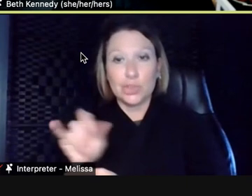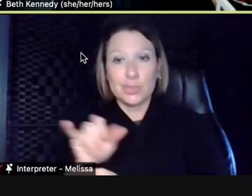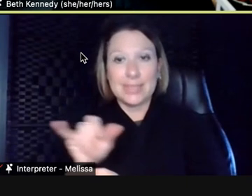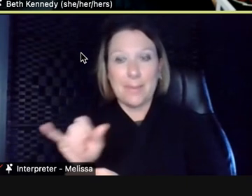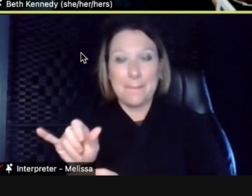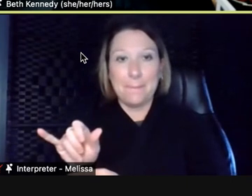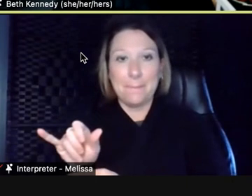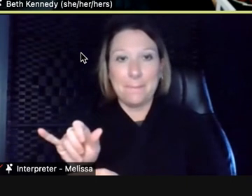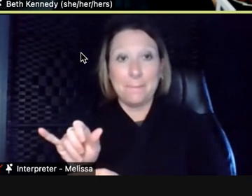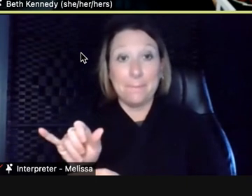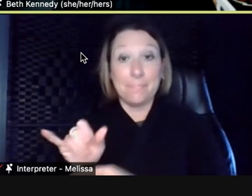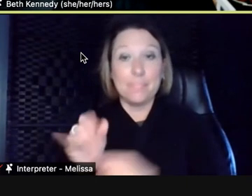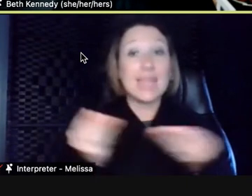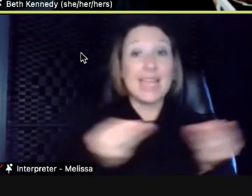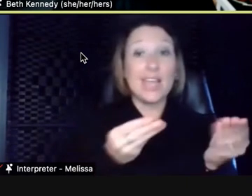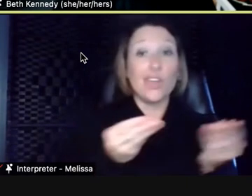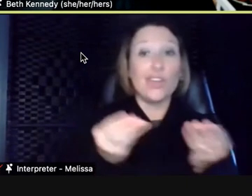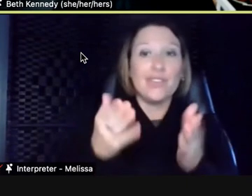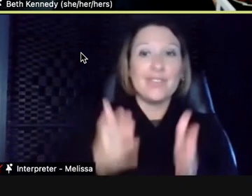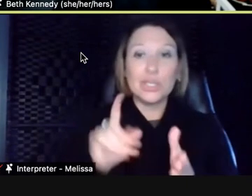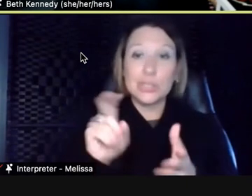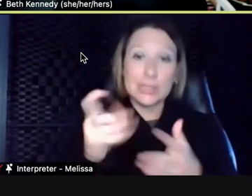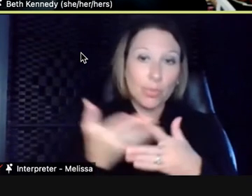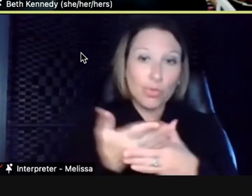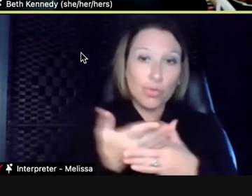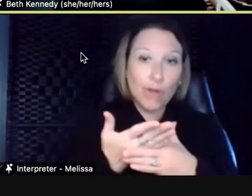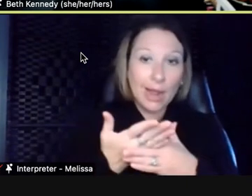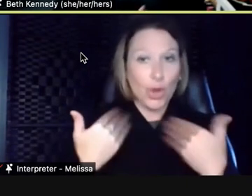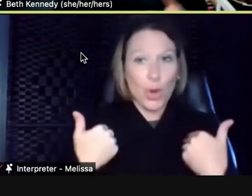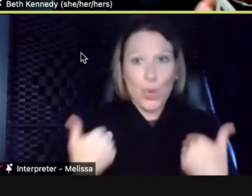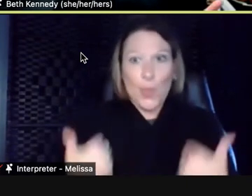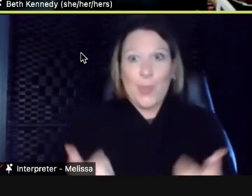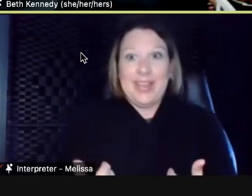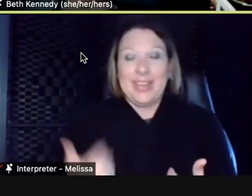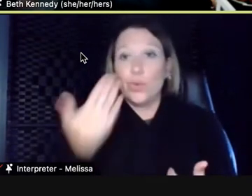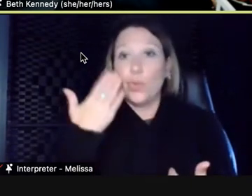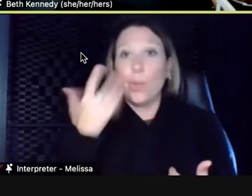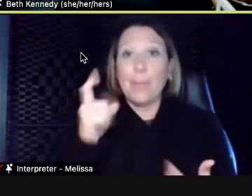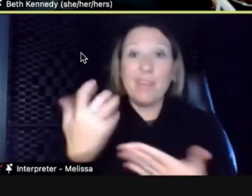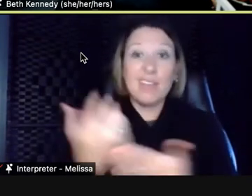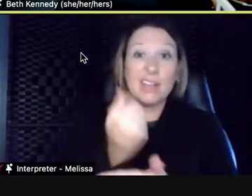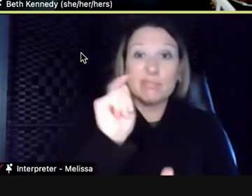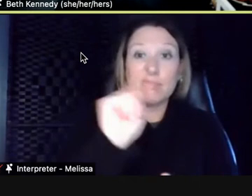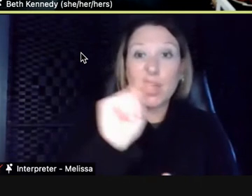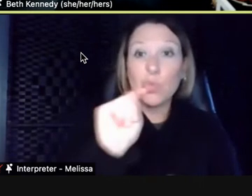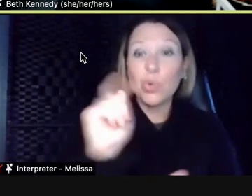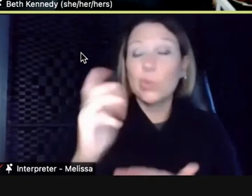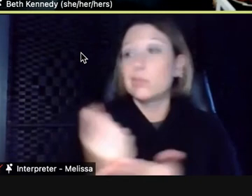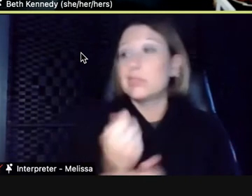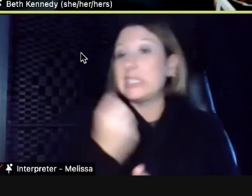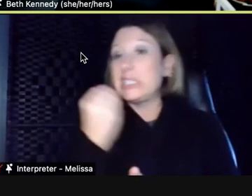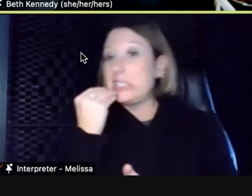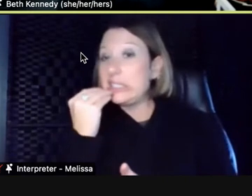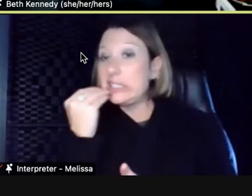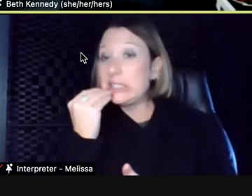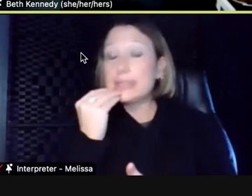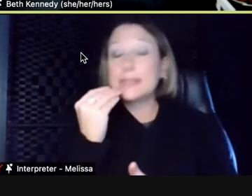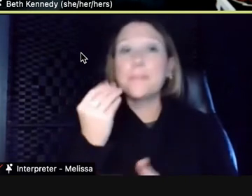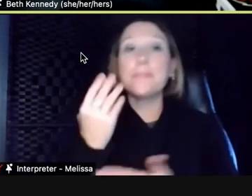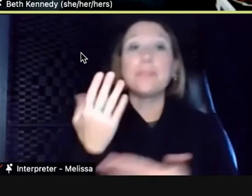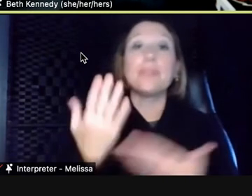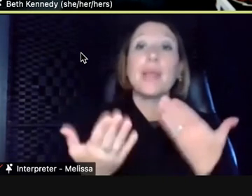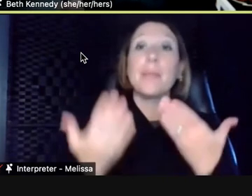breaks, right? Interveners are human beings. It might just be to go to the bathroom or to eat lunch. It might be that they